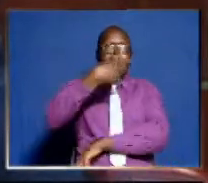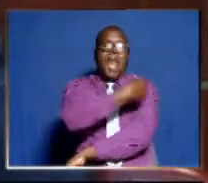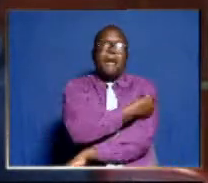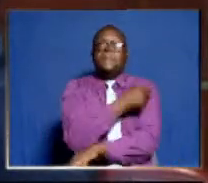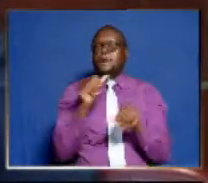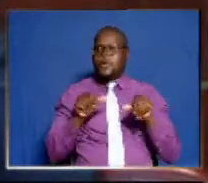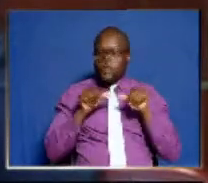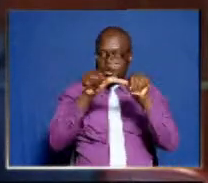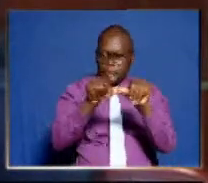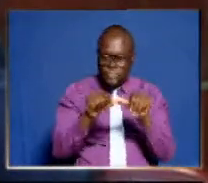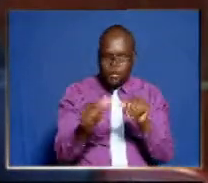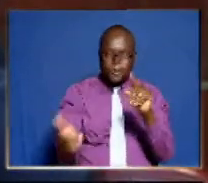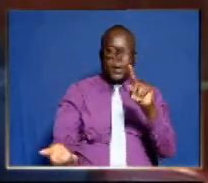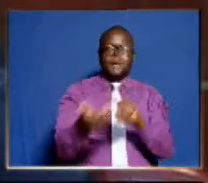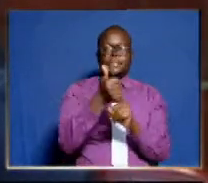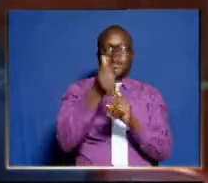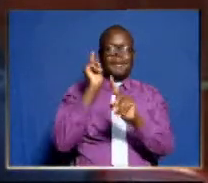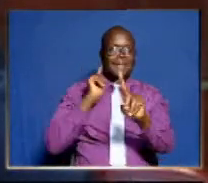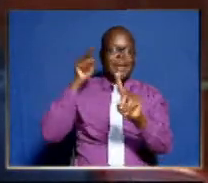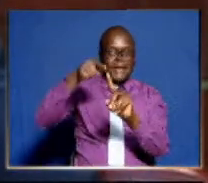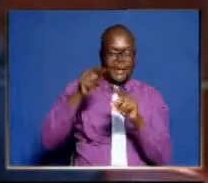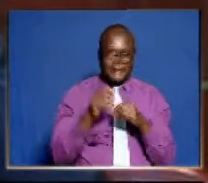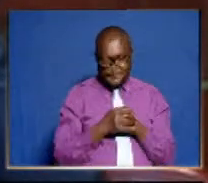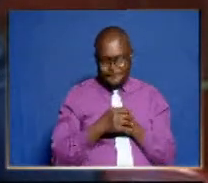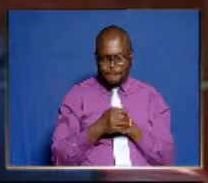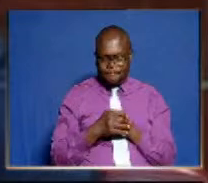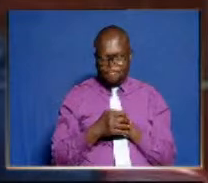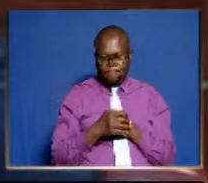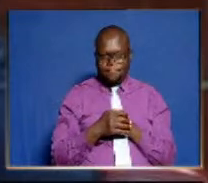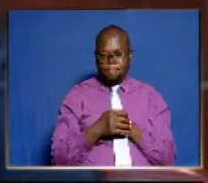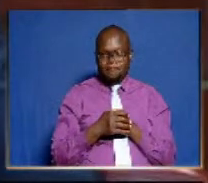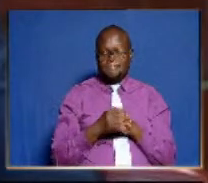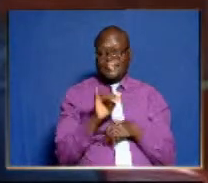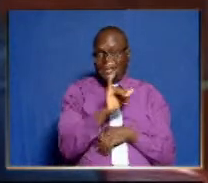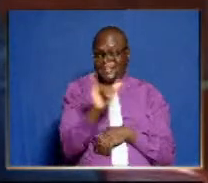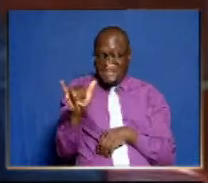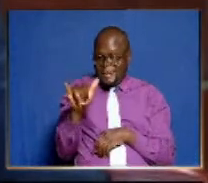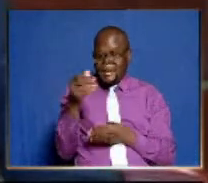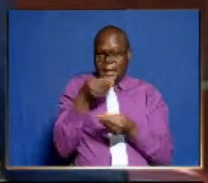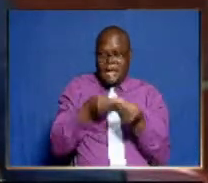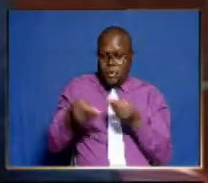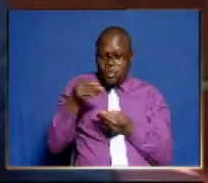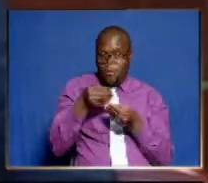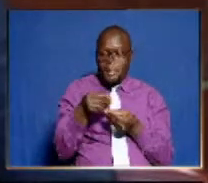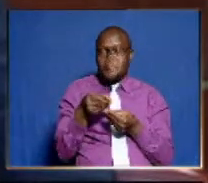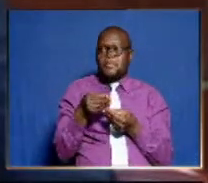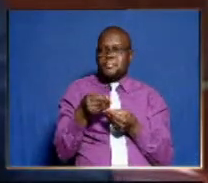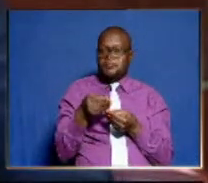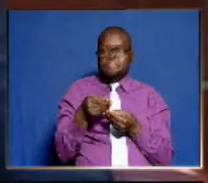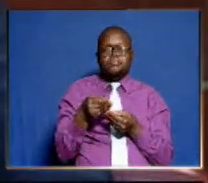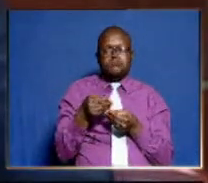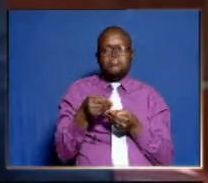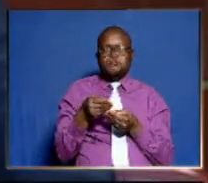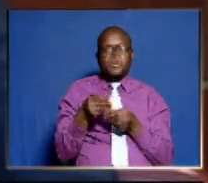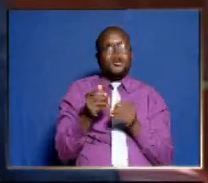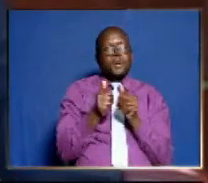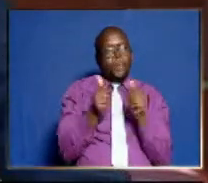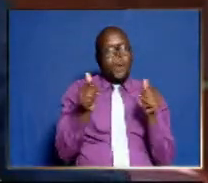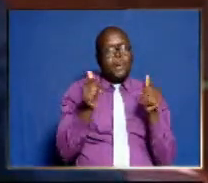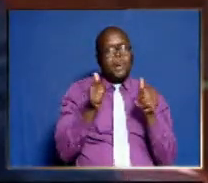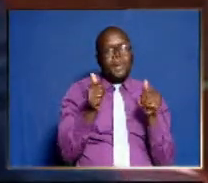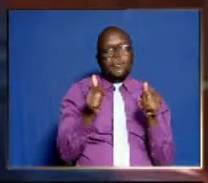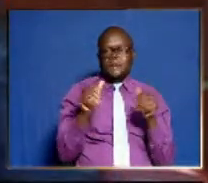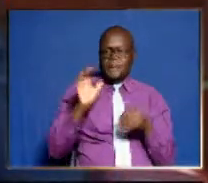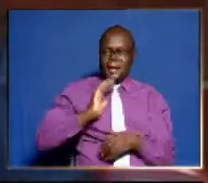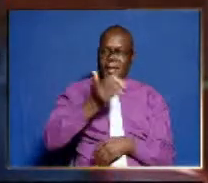continues to gain traction. Honorable Speaker, even though this economic growth projection is plausible, the